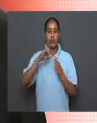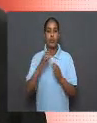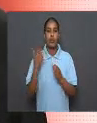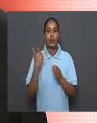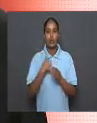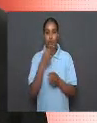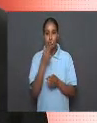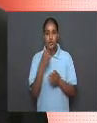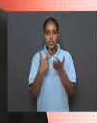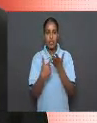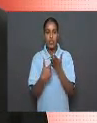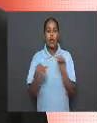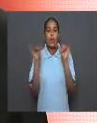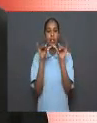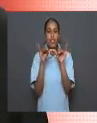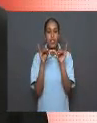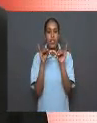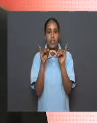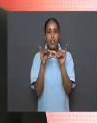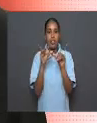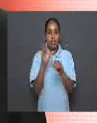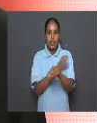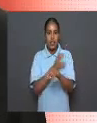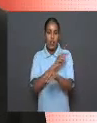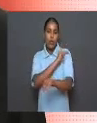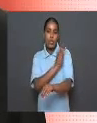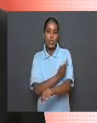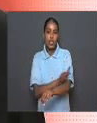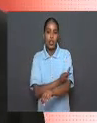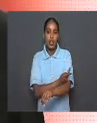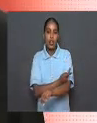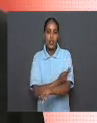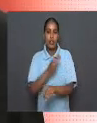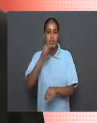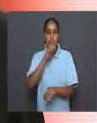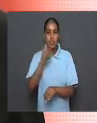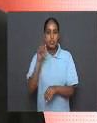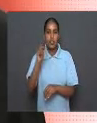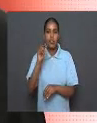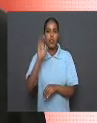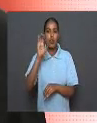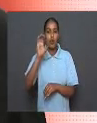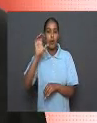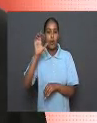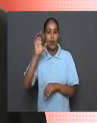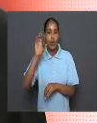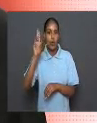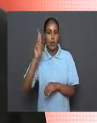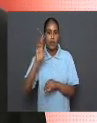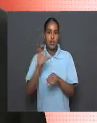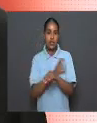We showed this by measuring the cell potential of a zinc-copper voltaic